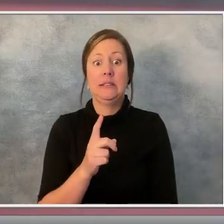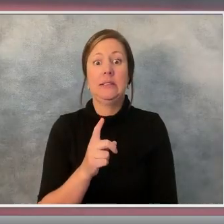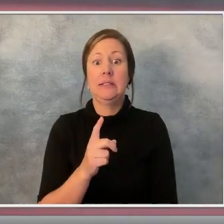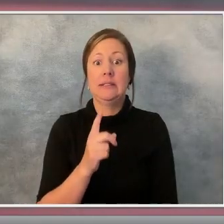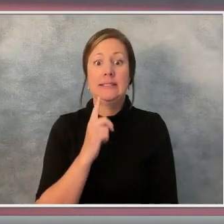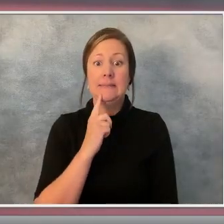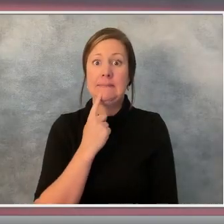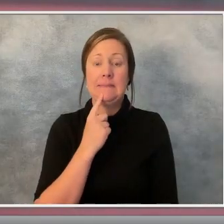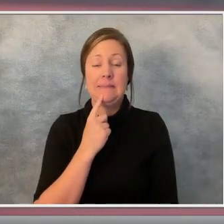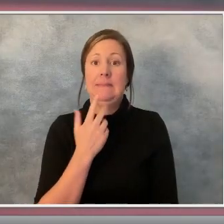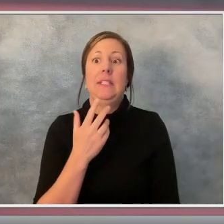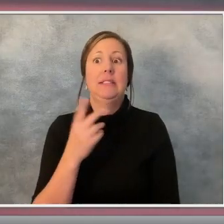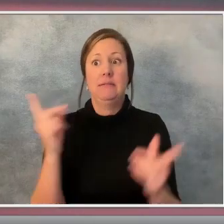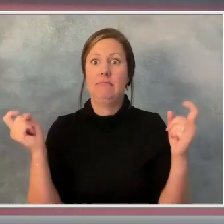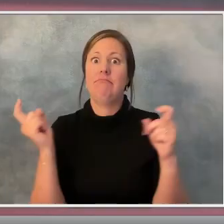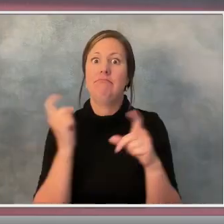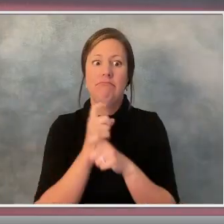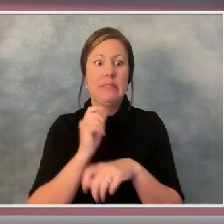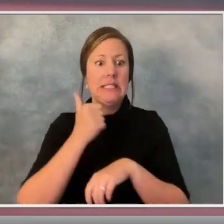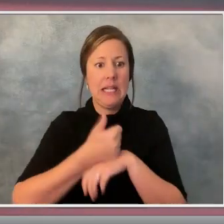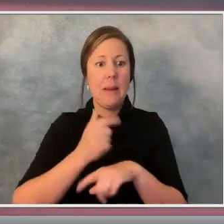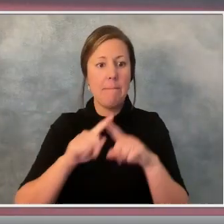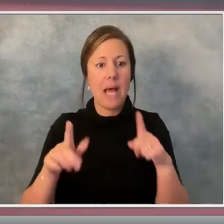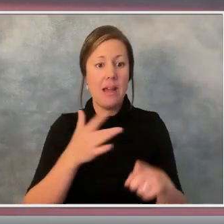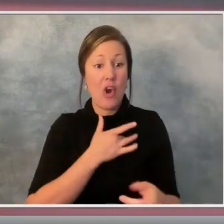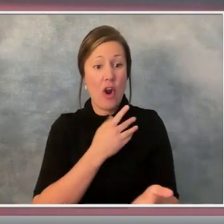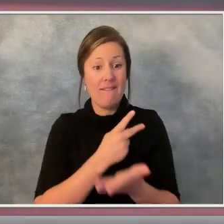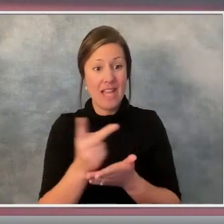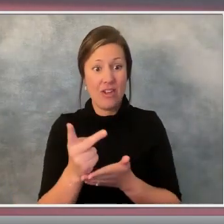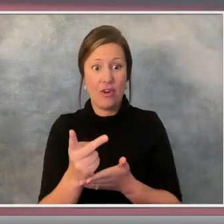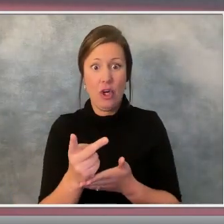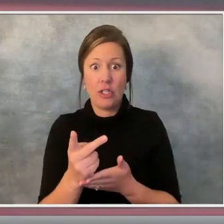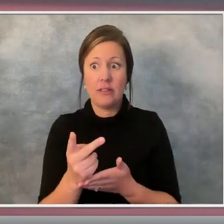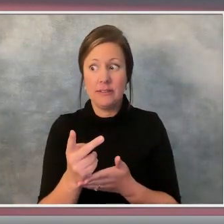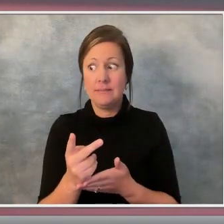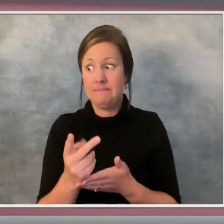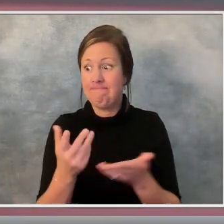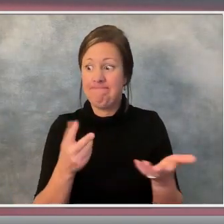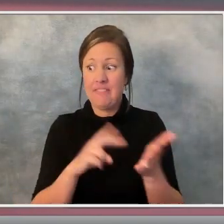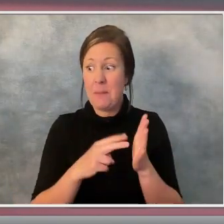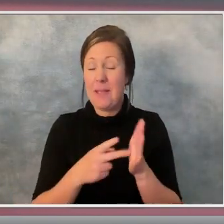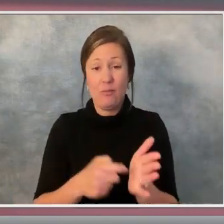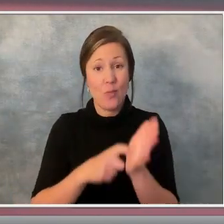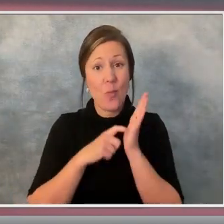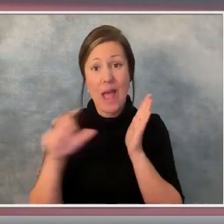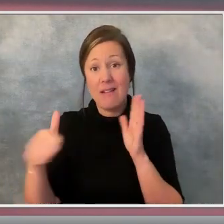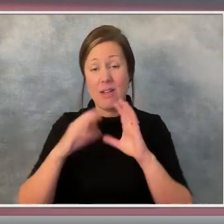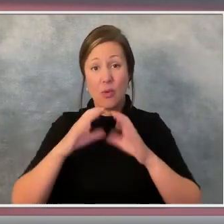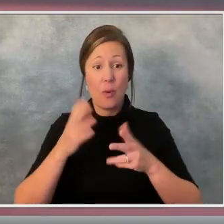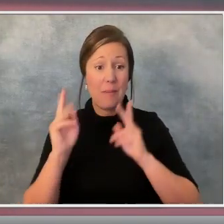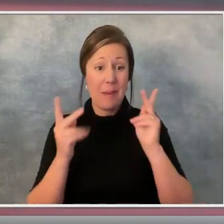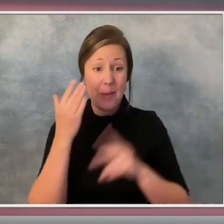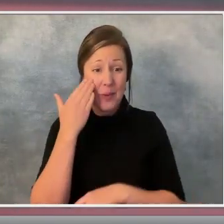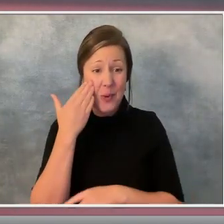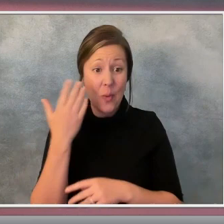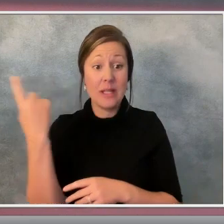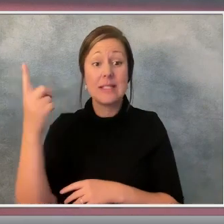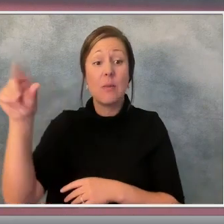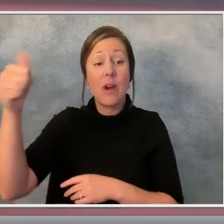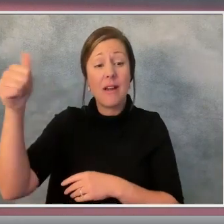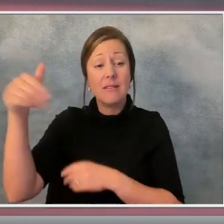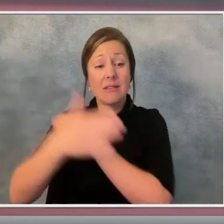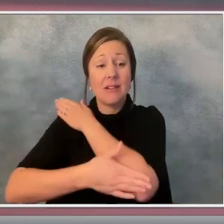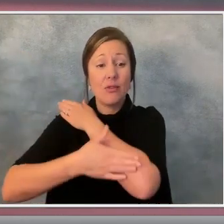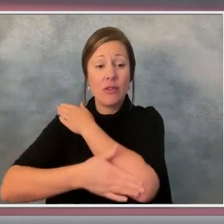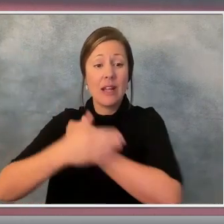but heart failure has also got that extra layer of we have a whole other group of people that are on somewhere else in the country trying to make sure we make all the